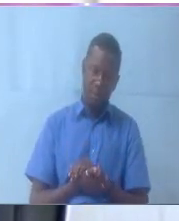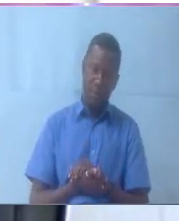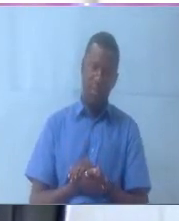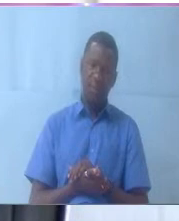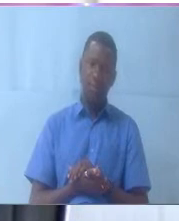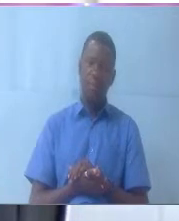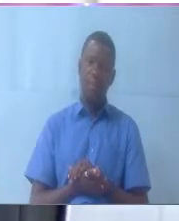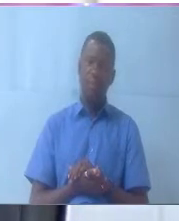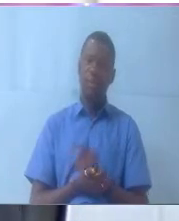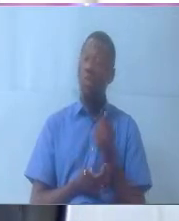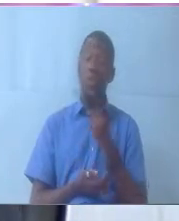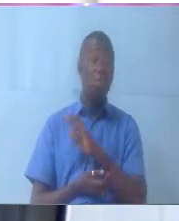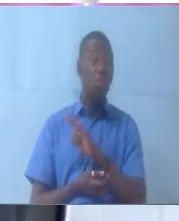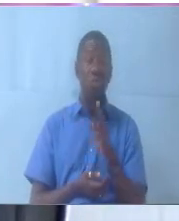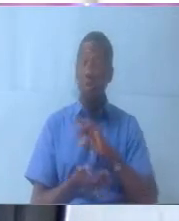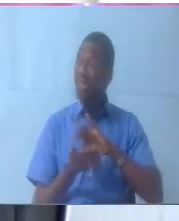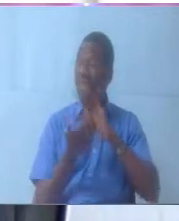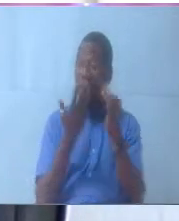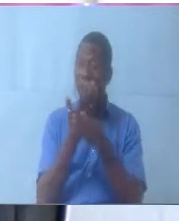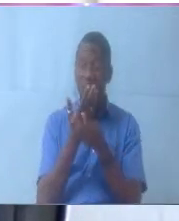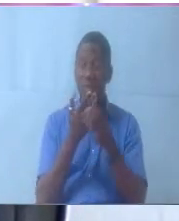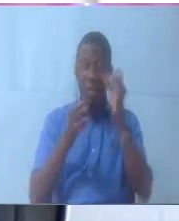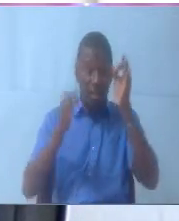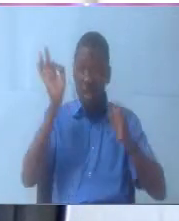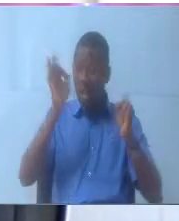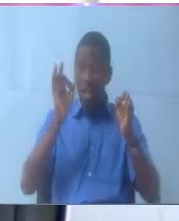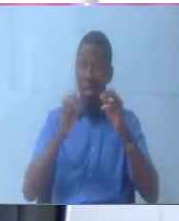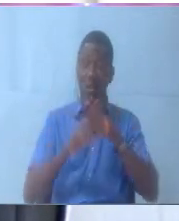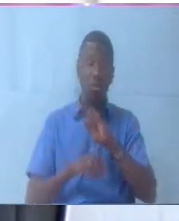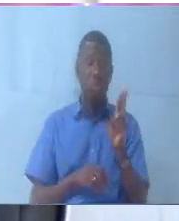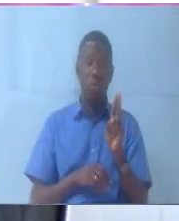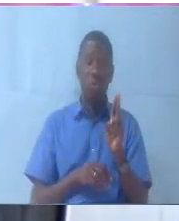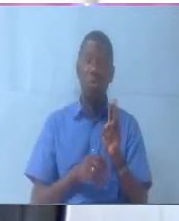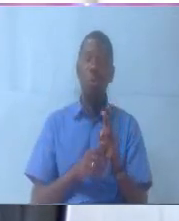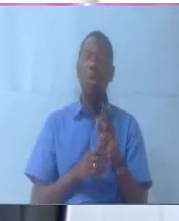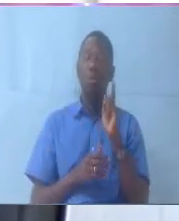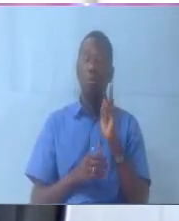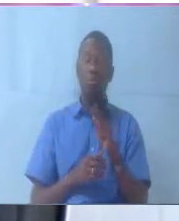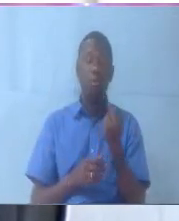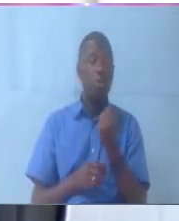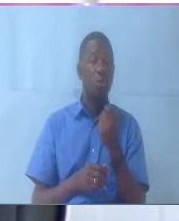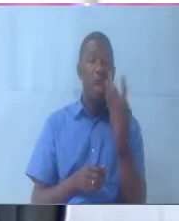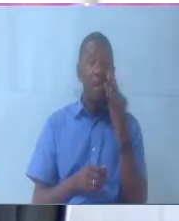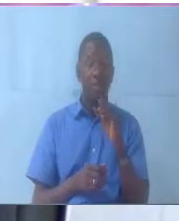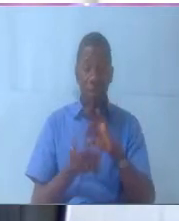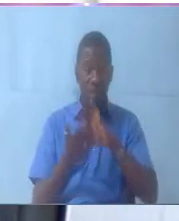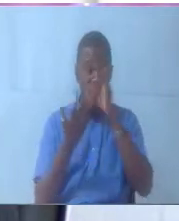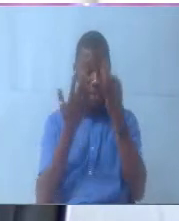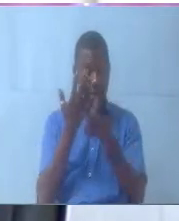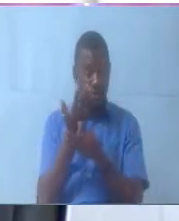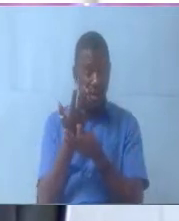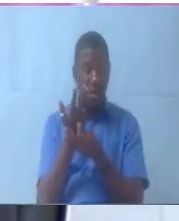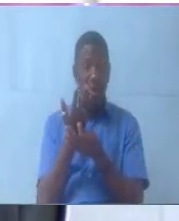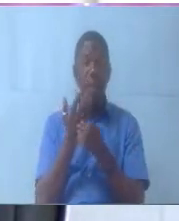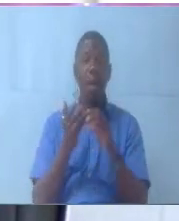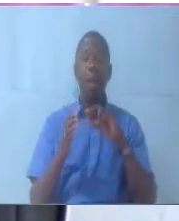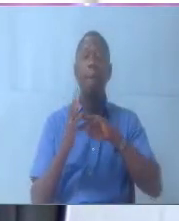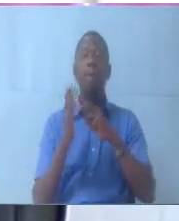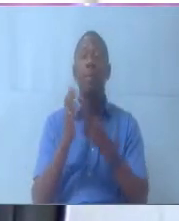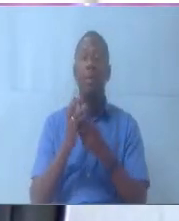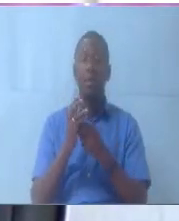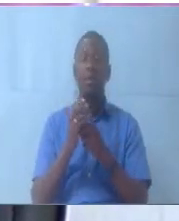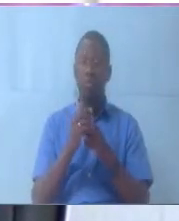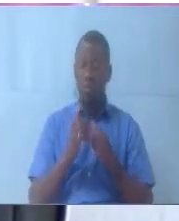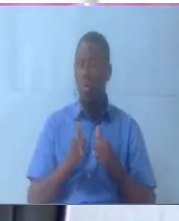fintindi not even to transfer the case. hani ka sawundi o fawti jede Because transferring the case, ka to ka kito nyin sawundi you are taking steps, amon